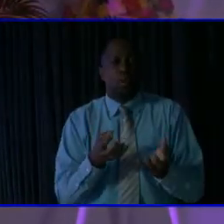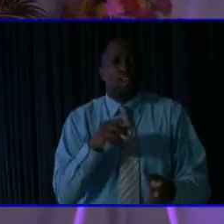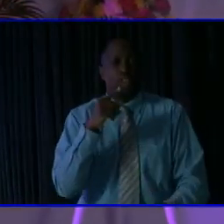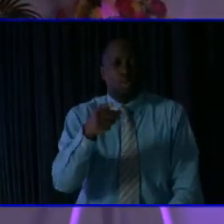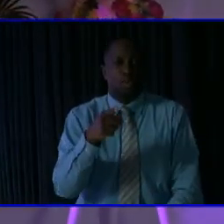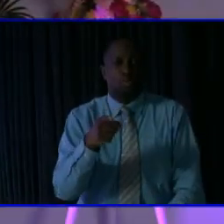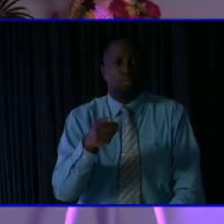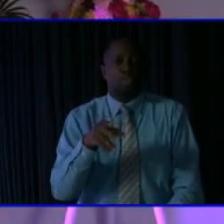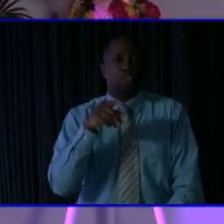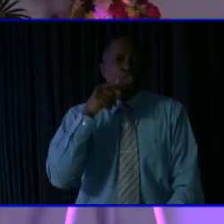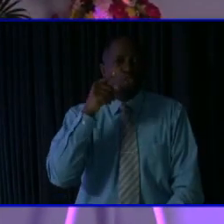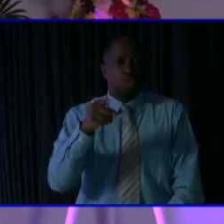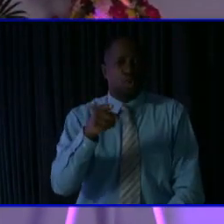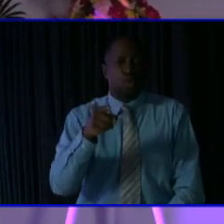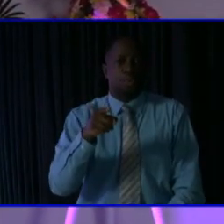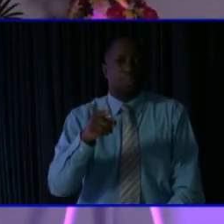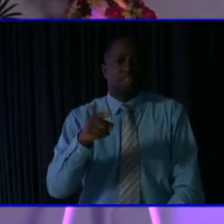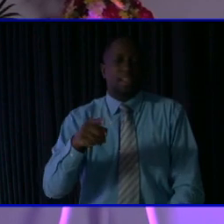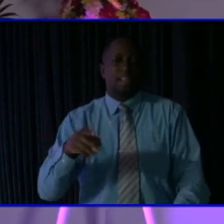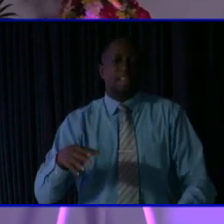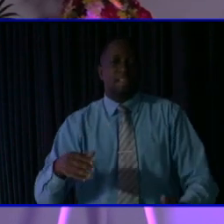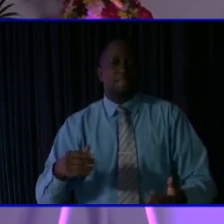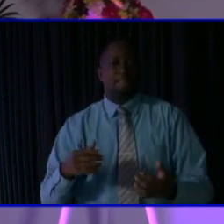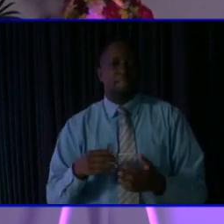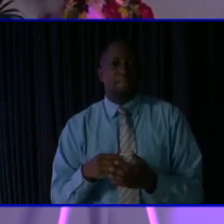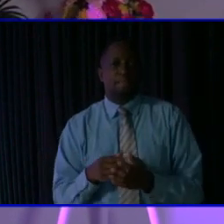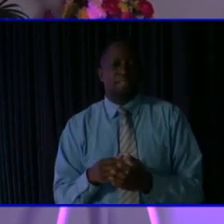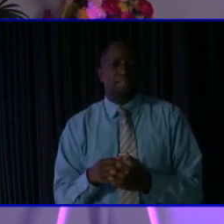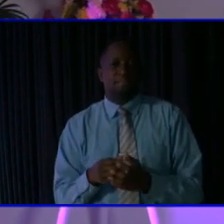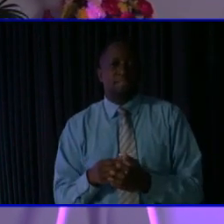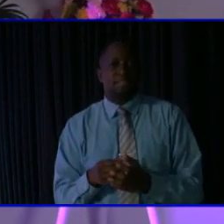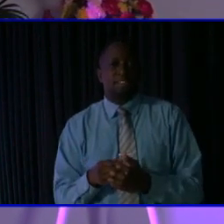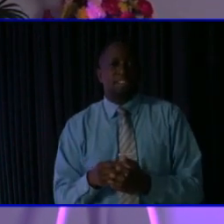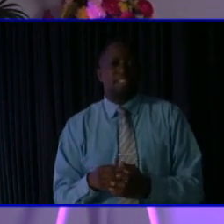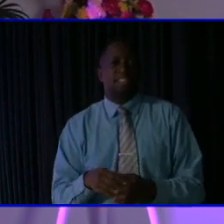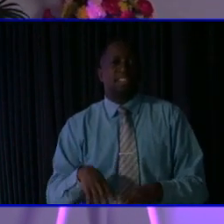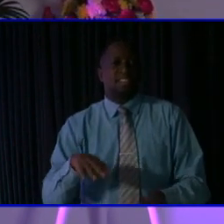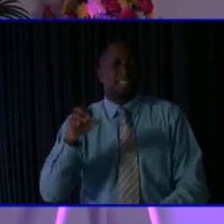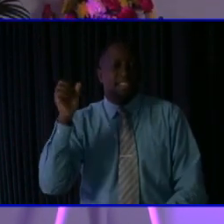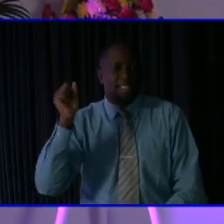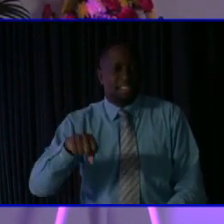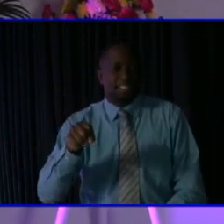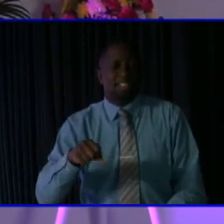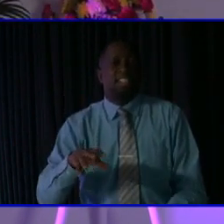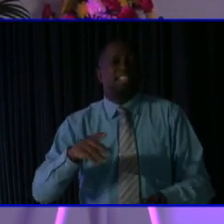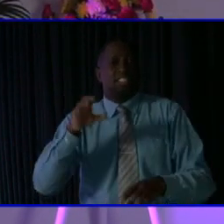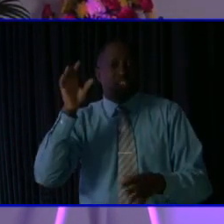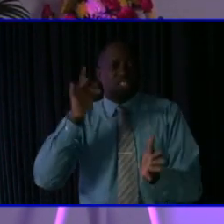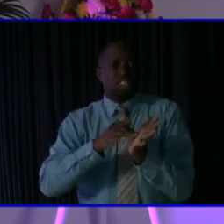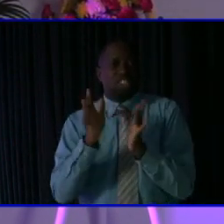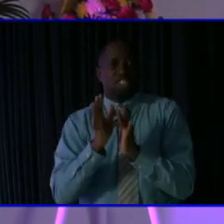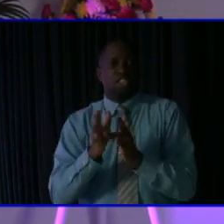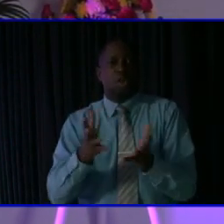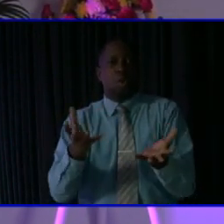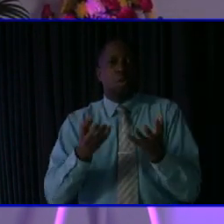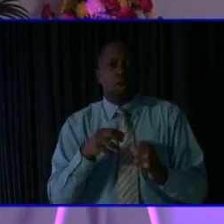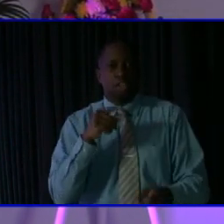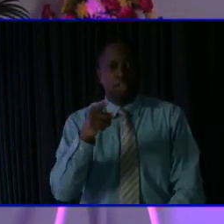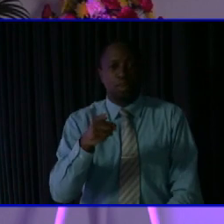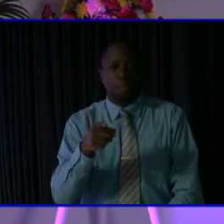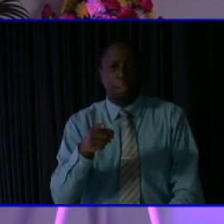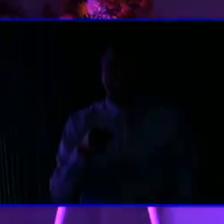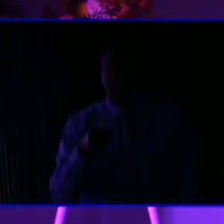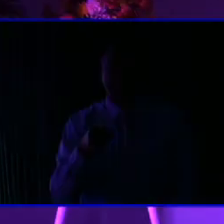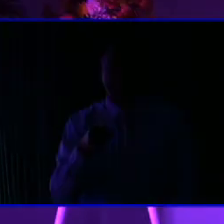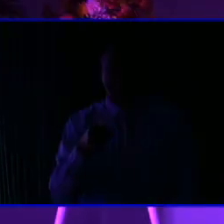have been abused, you who happen to have been violated, Jesus wants you. It is getting late. It